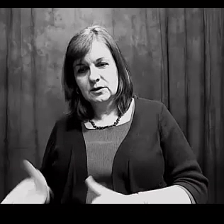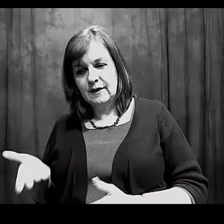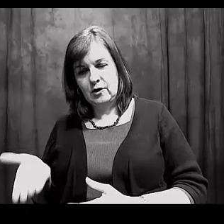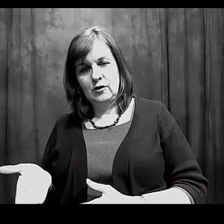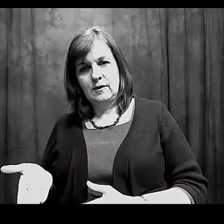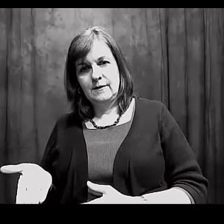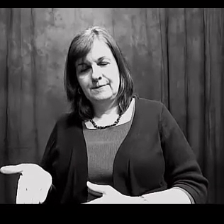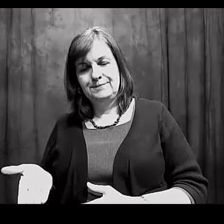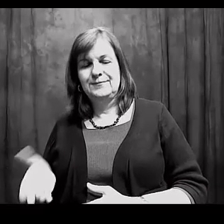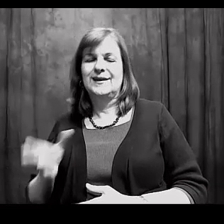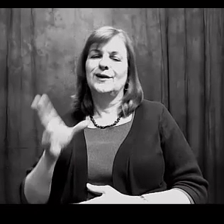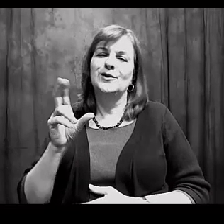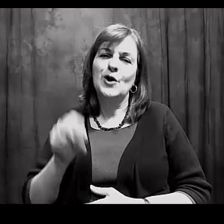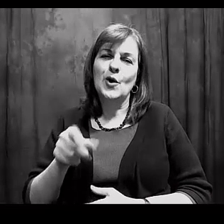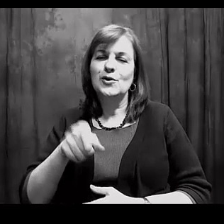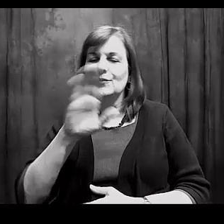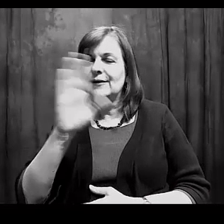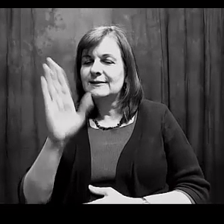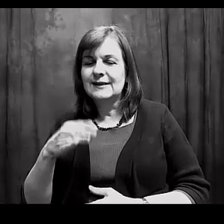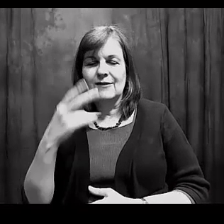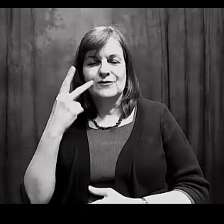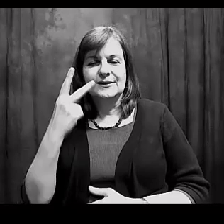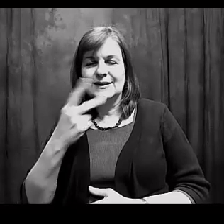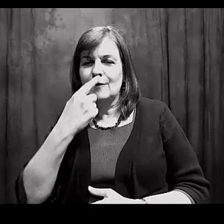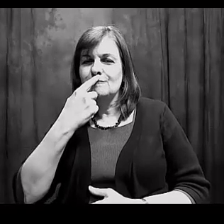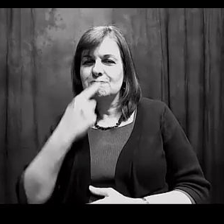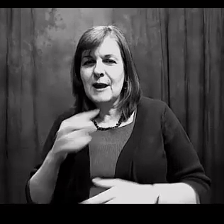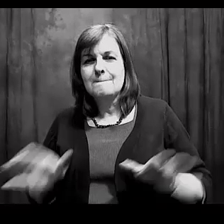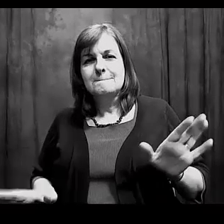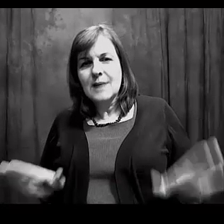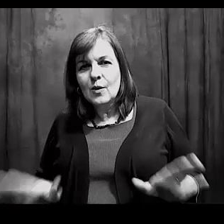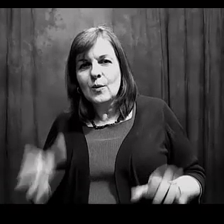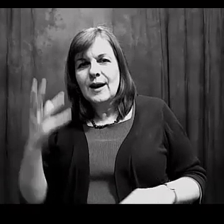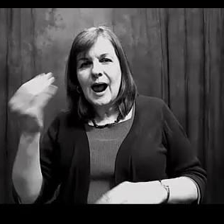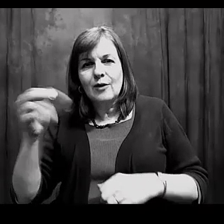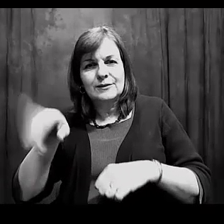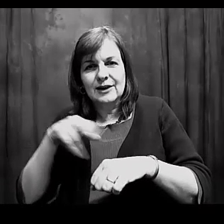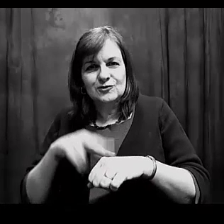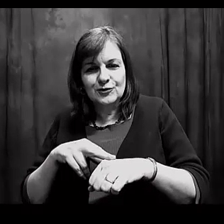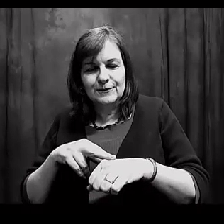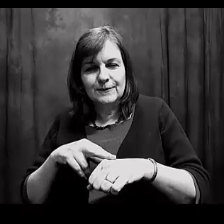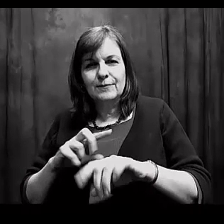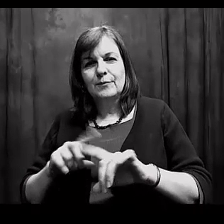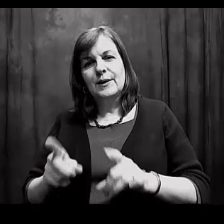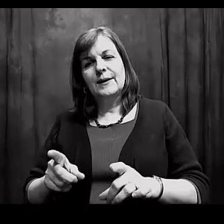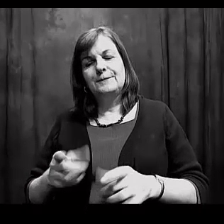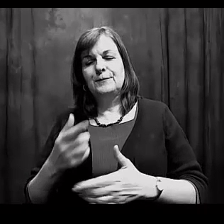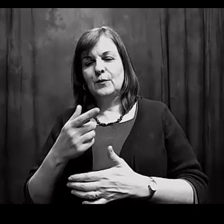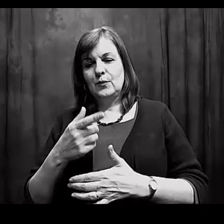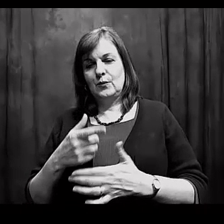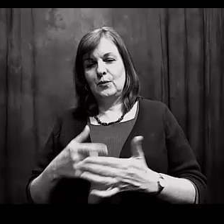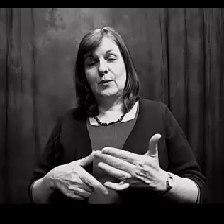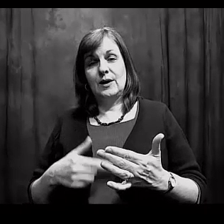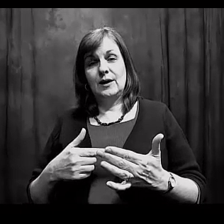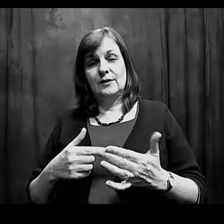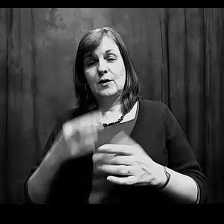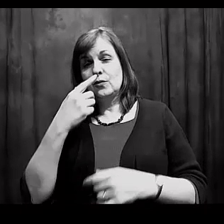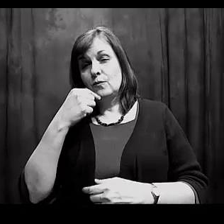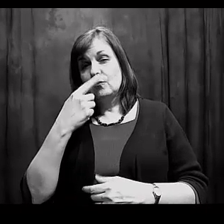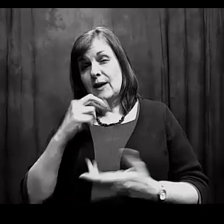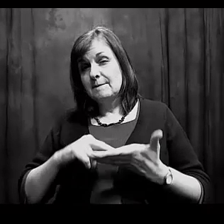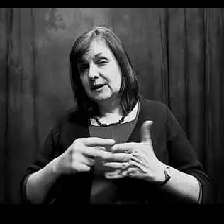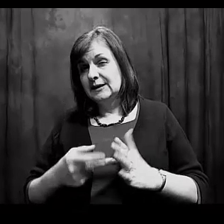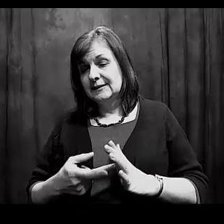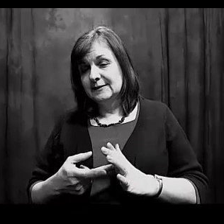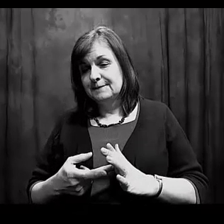red. Now, no, you are not going to see red penguins in nature, but what we're using